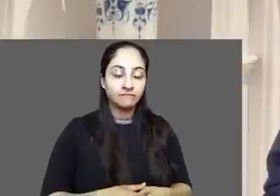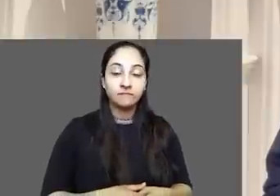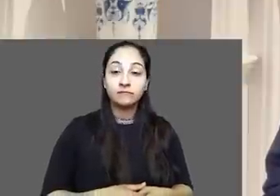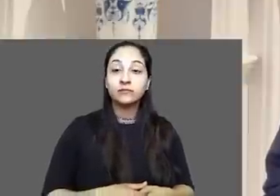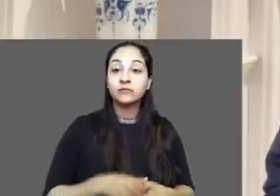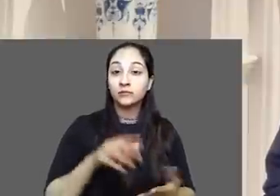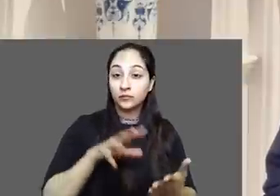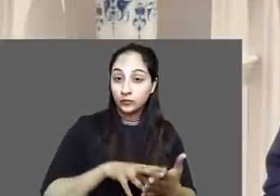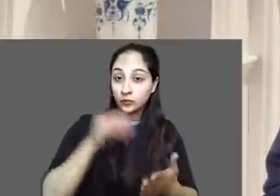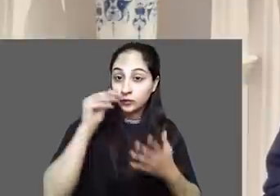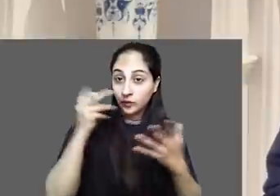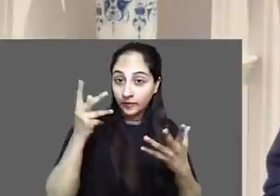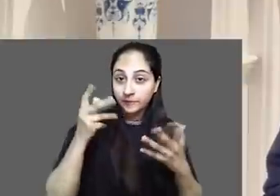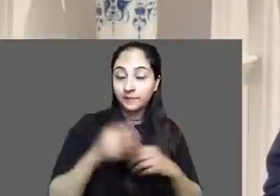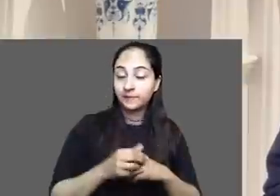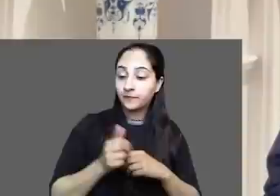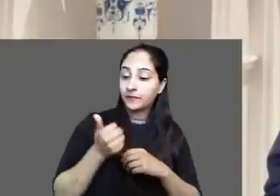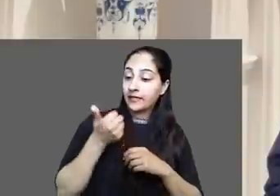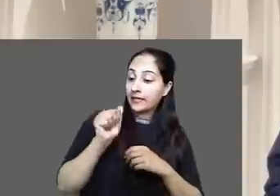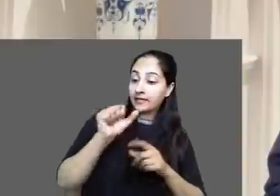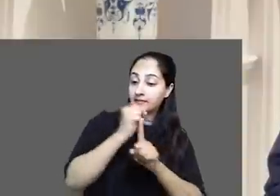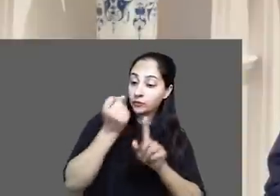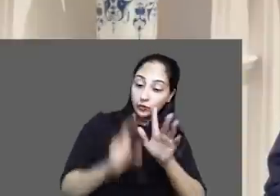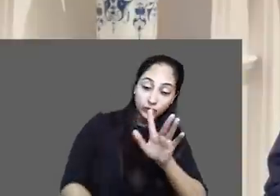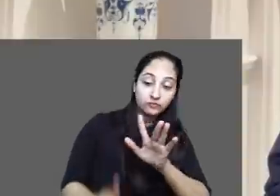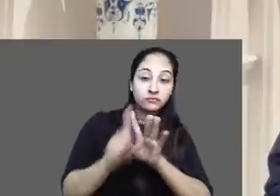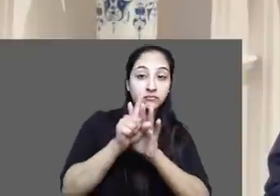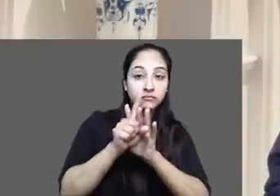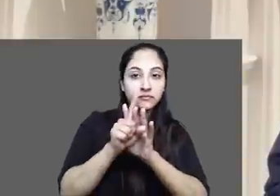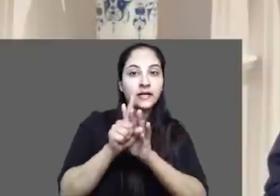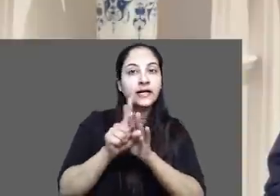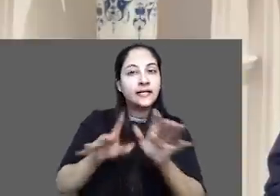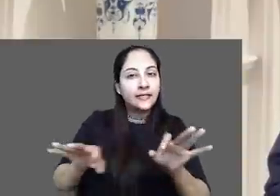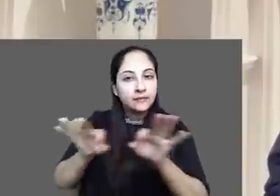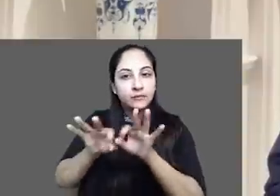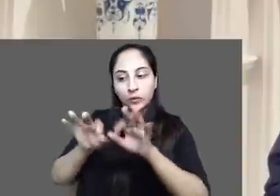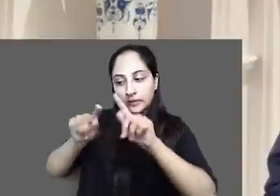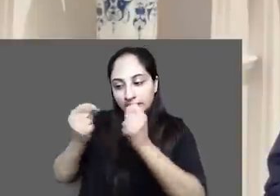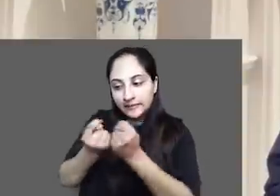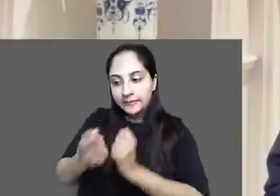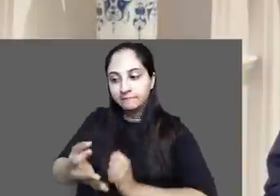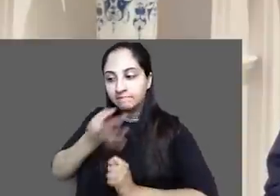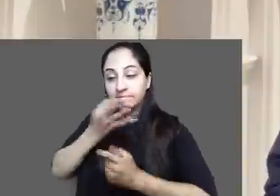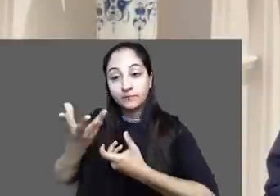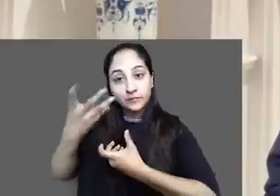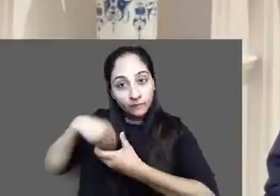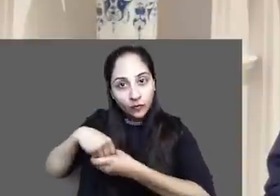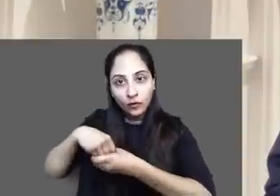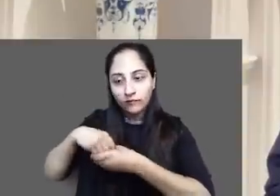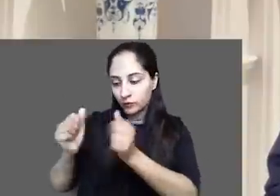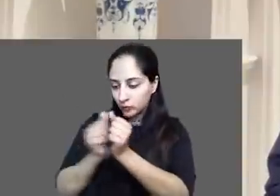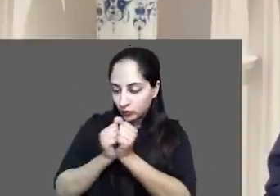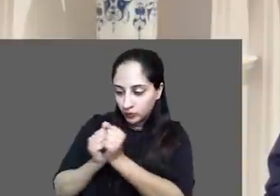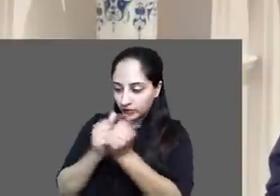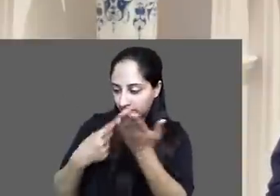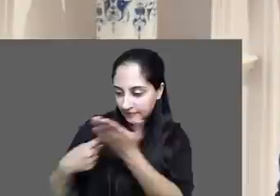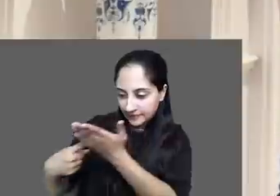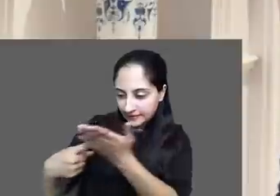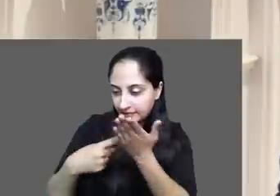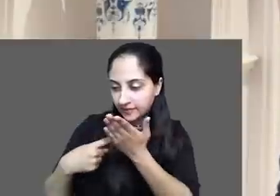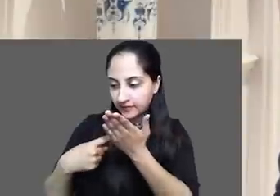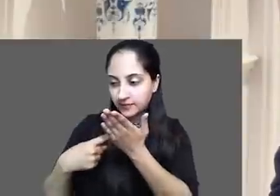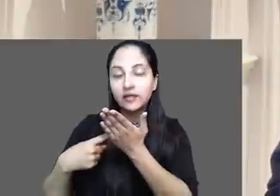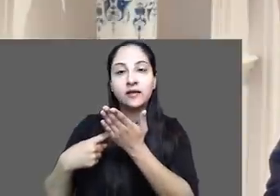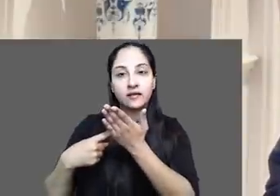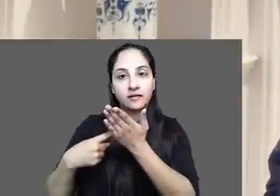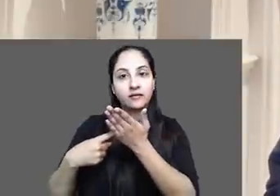The importance of consensus decision making and consulting experts. It's very important to